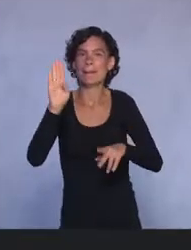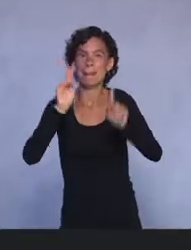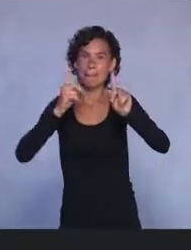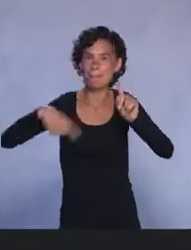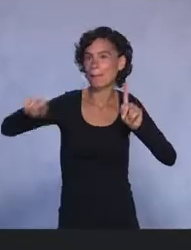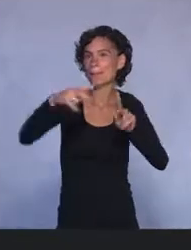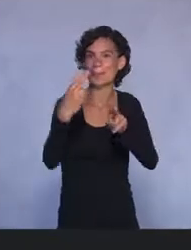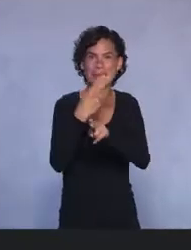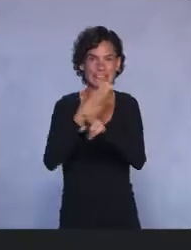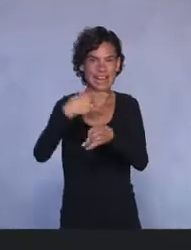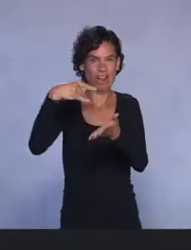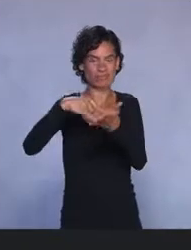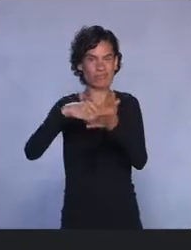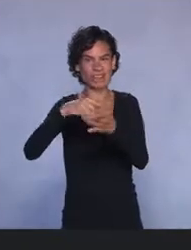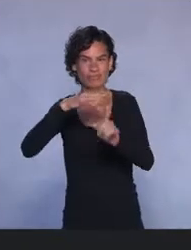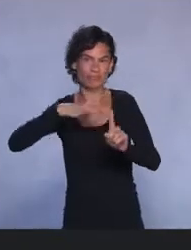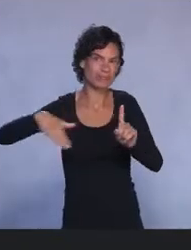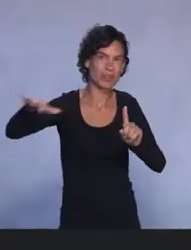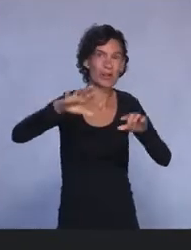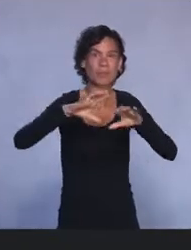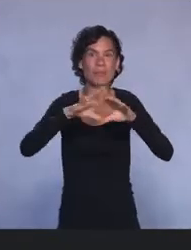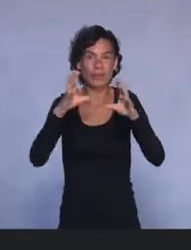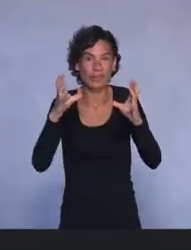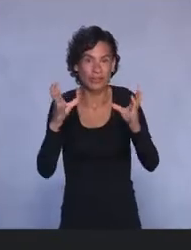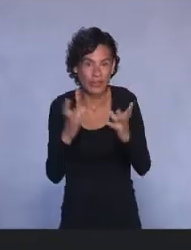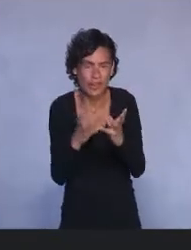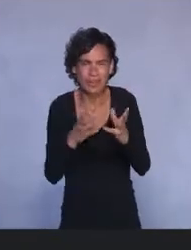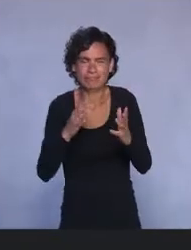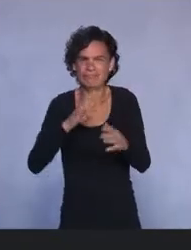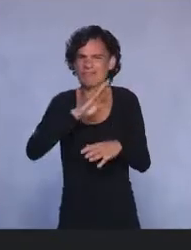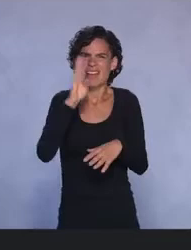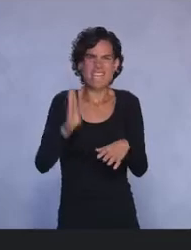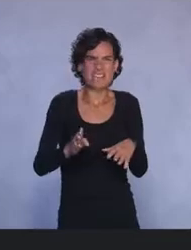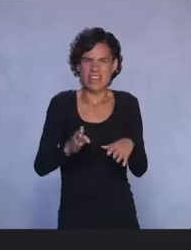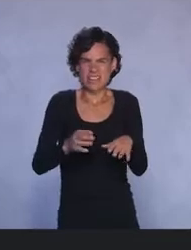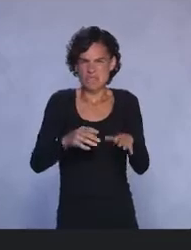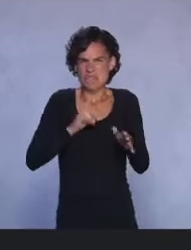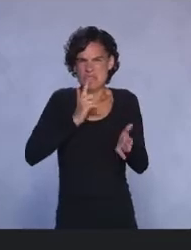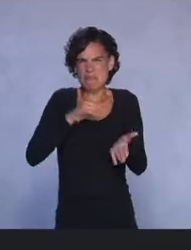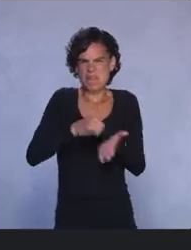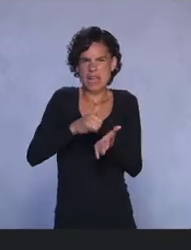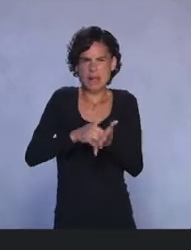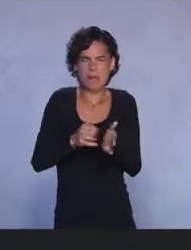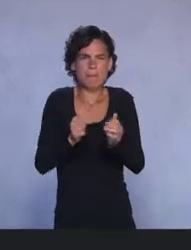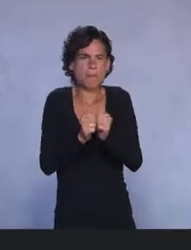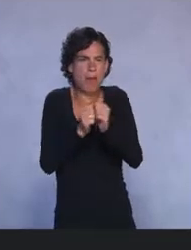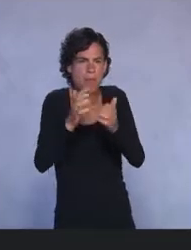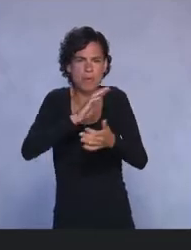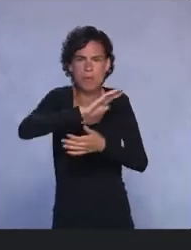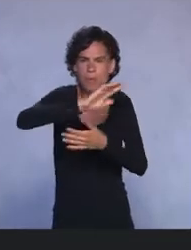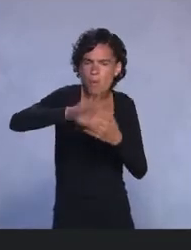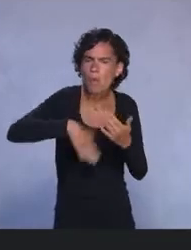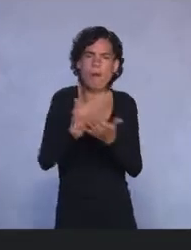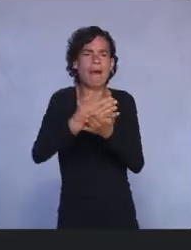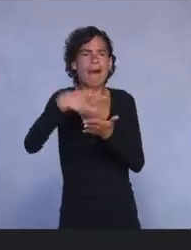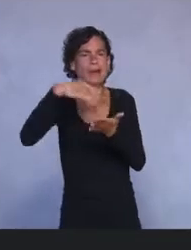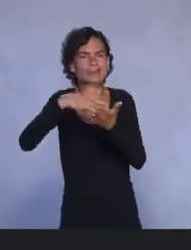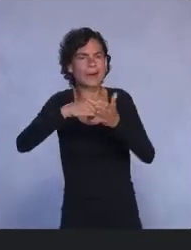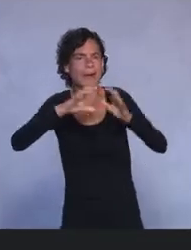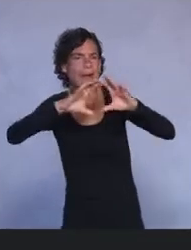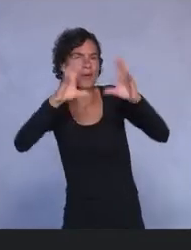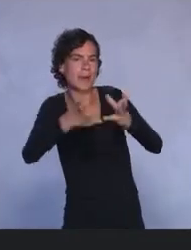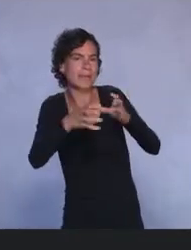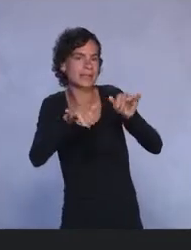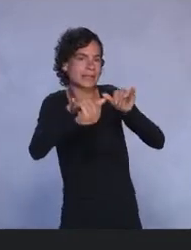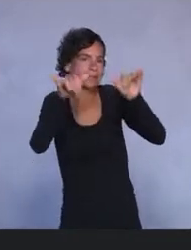devices around the world. This would never have been possible without the entire Android ecosystem. But there's